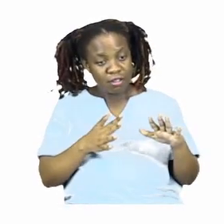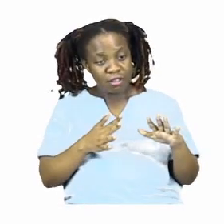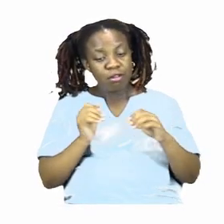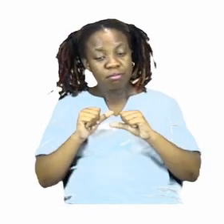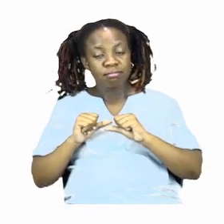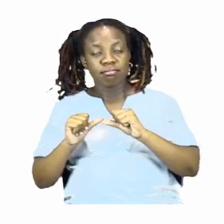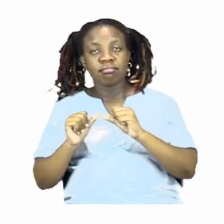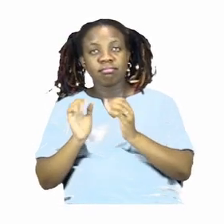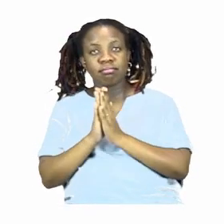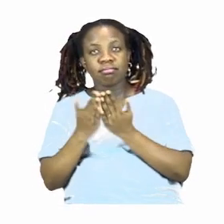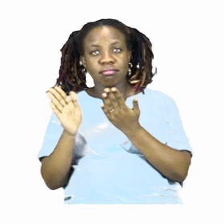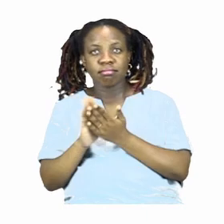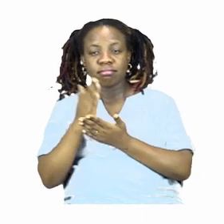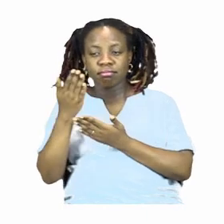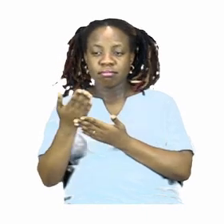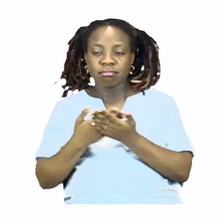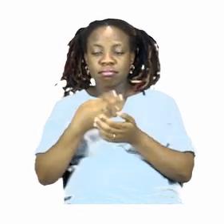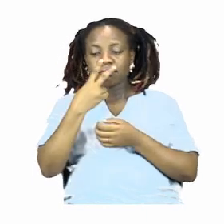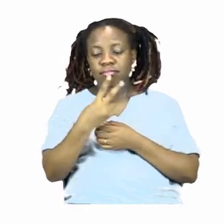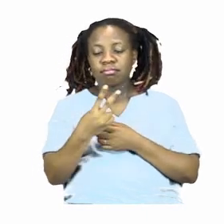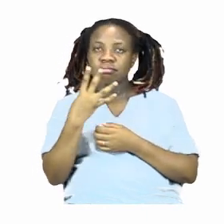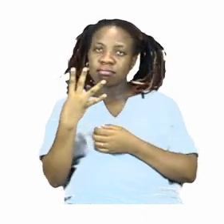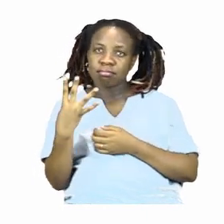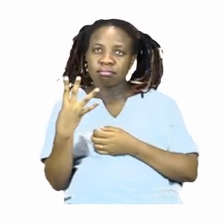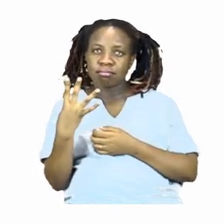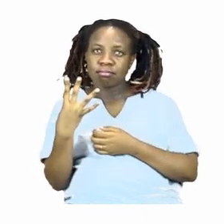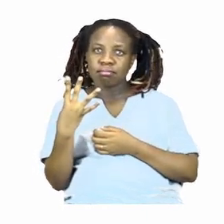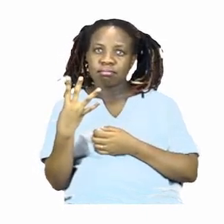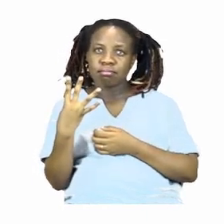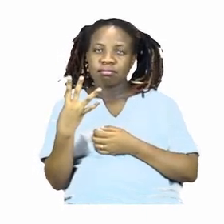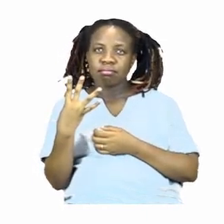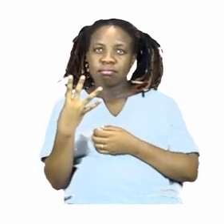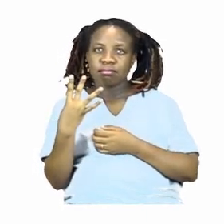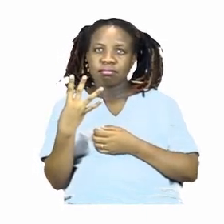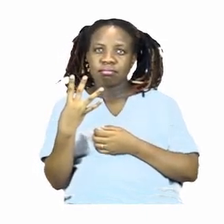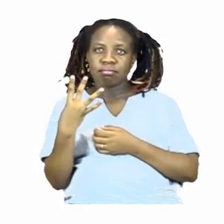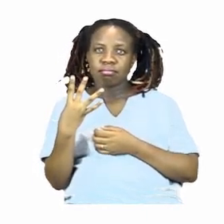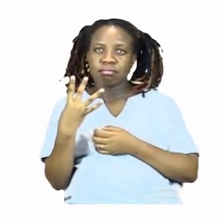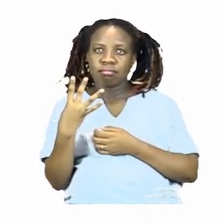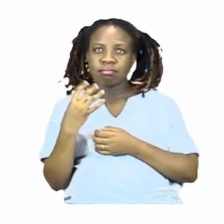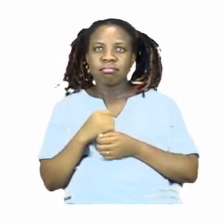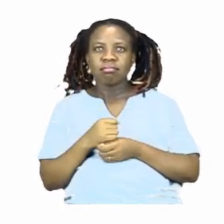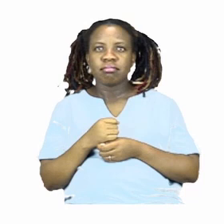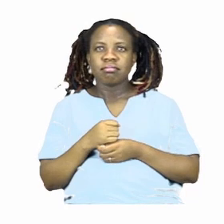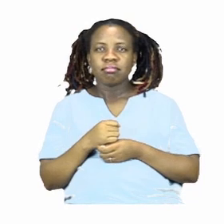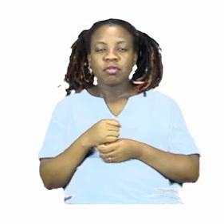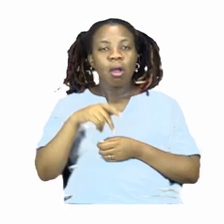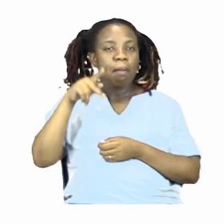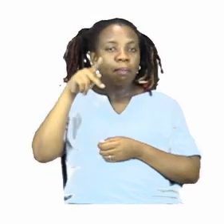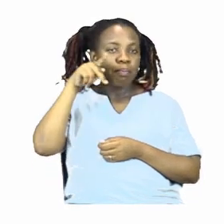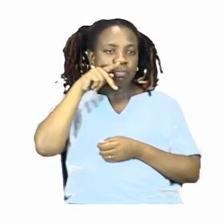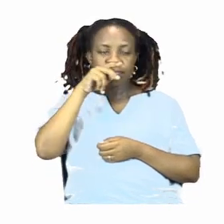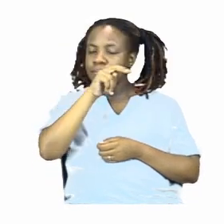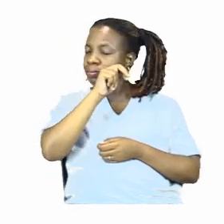we will have to do here. Now, on page 24, here we have to do